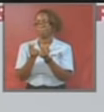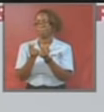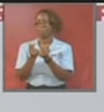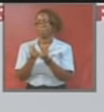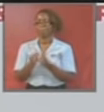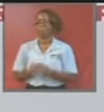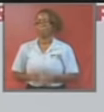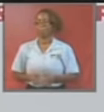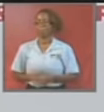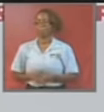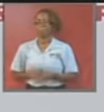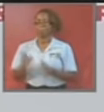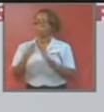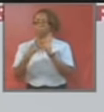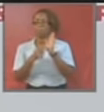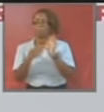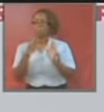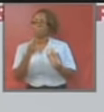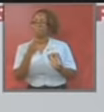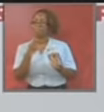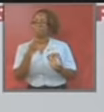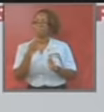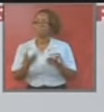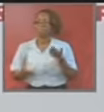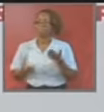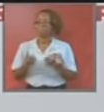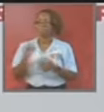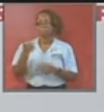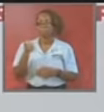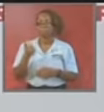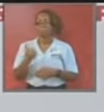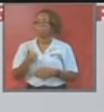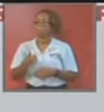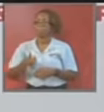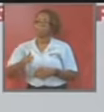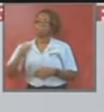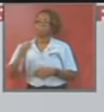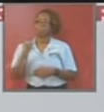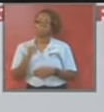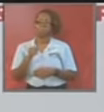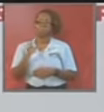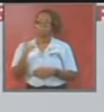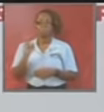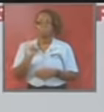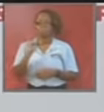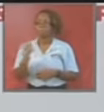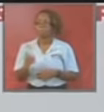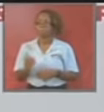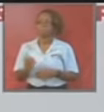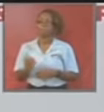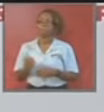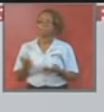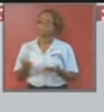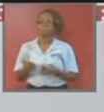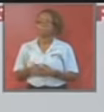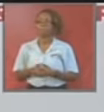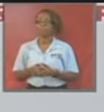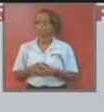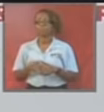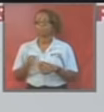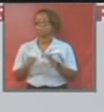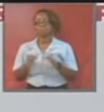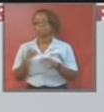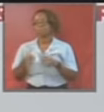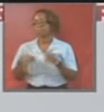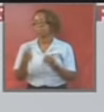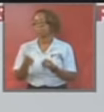regulations. We should always, and even though we gather in those places, we should still wear our masks and still have social distancing occurring.